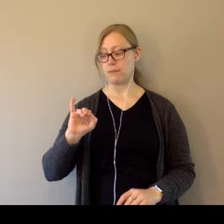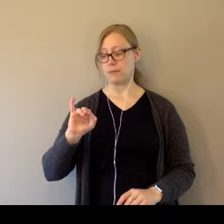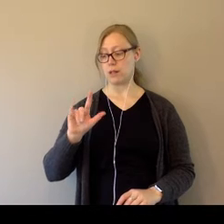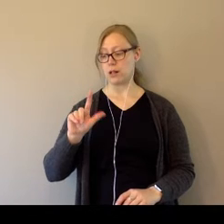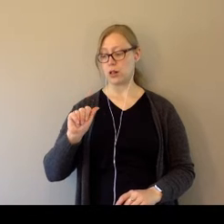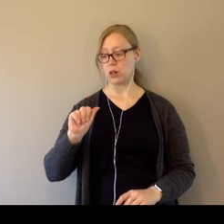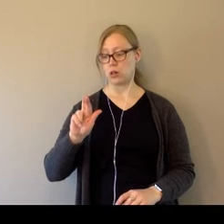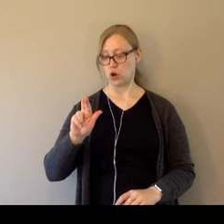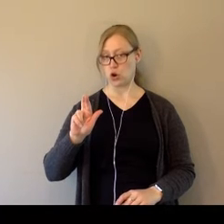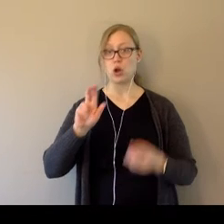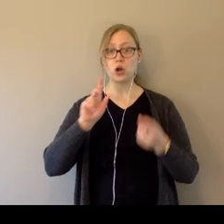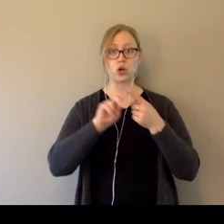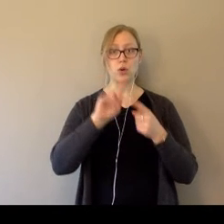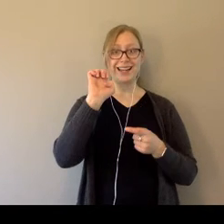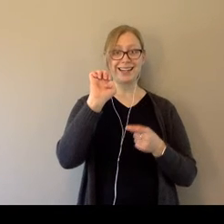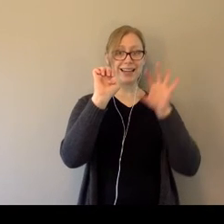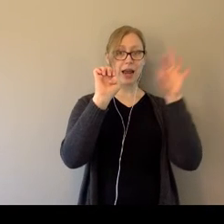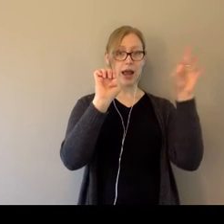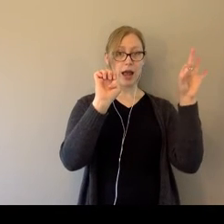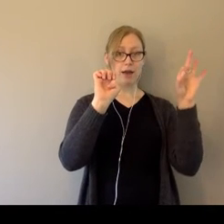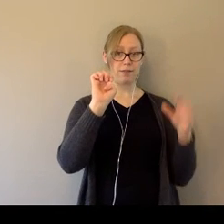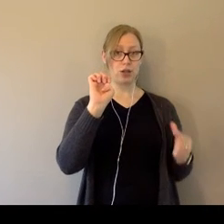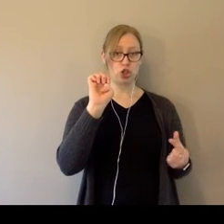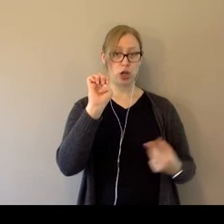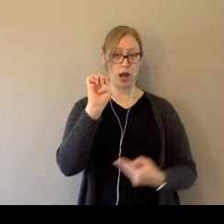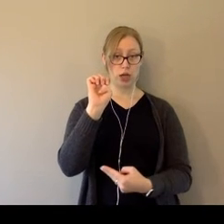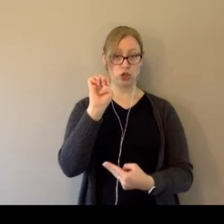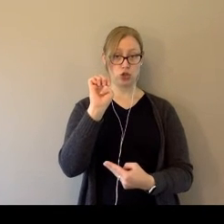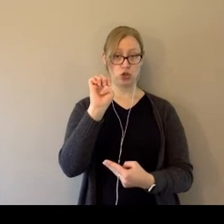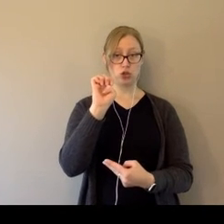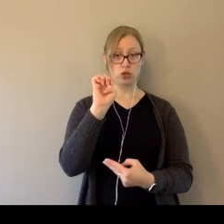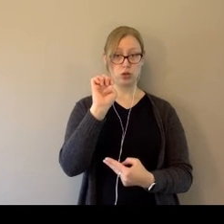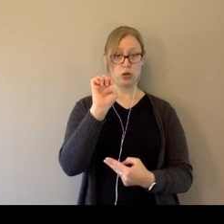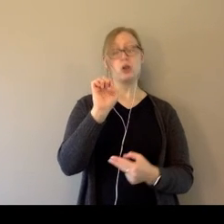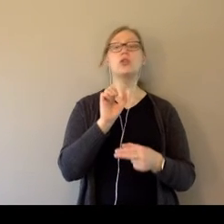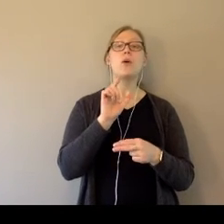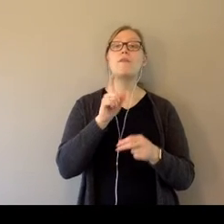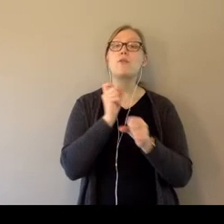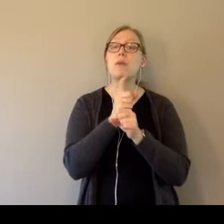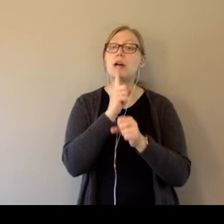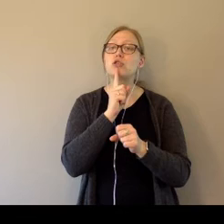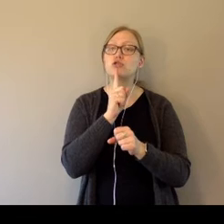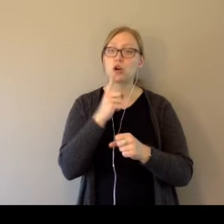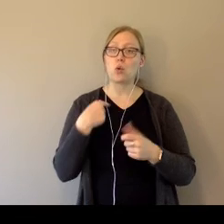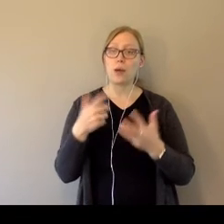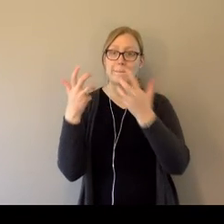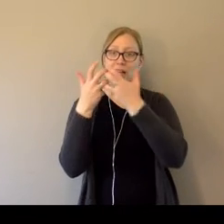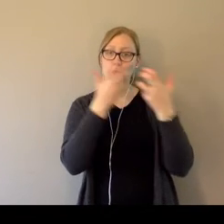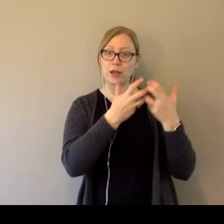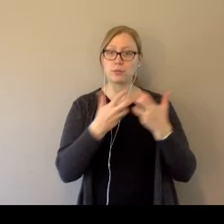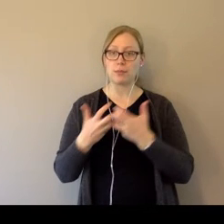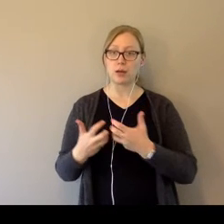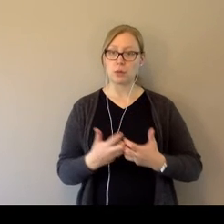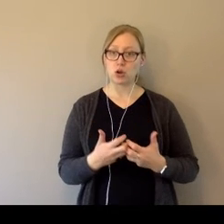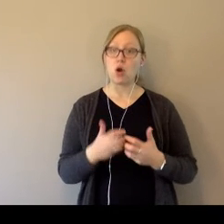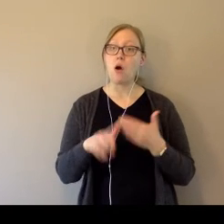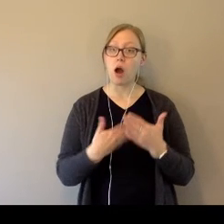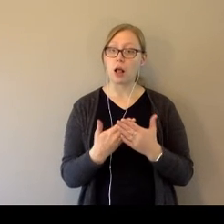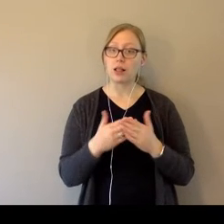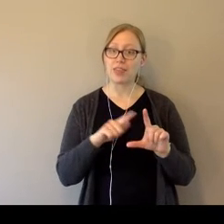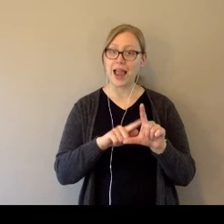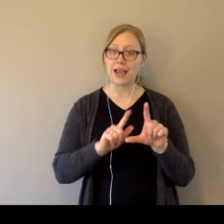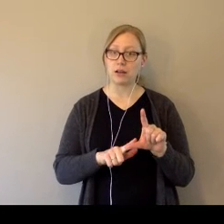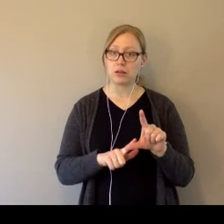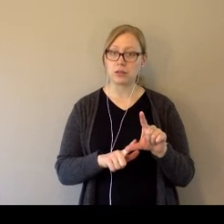ways we could name those, but we just have to match up the corresponding angles when we name them. Because when I see this statement, I can make the assumption that